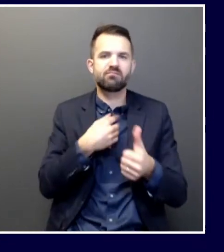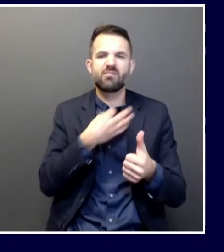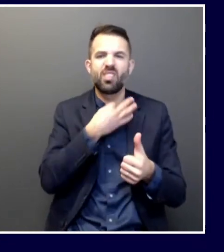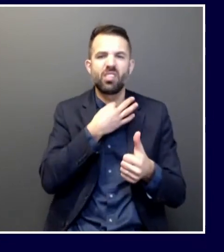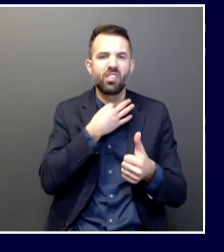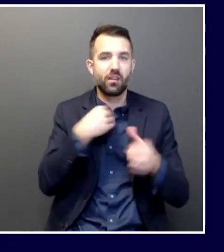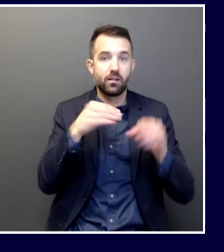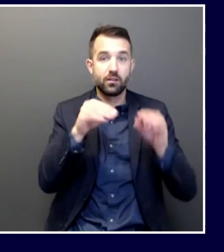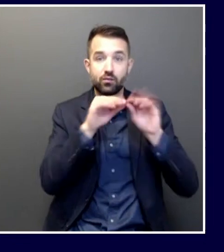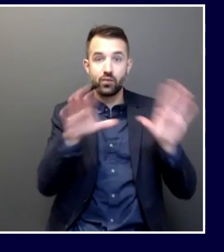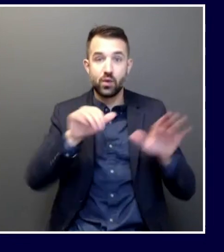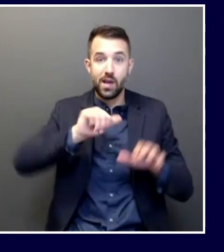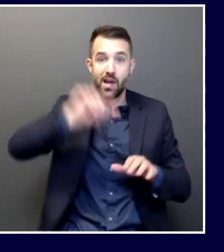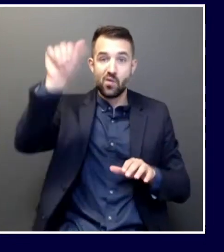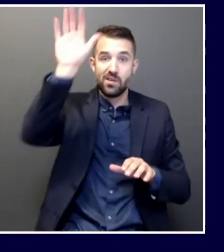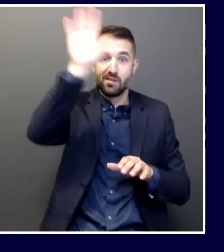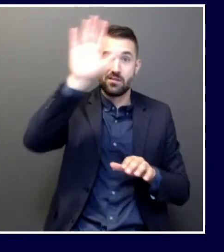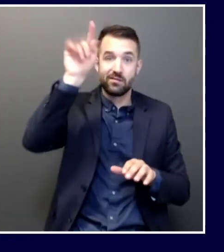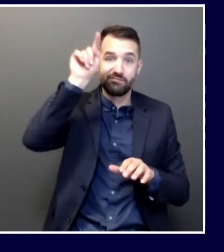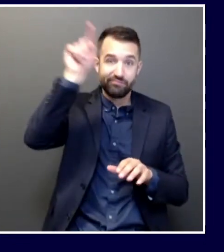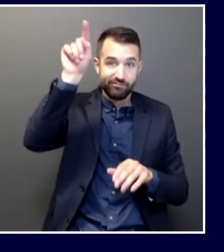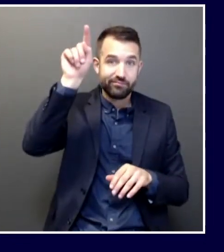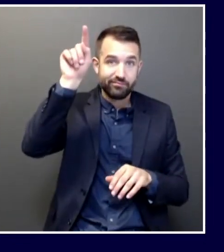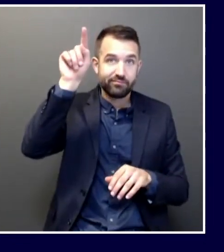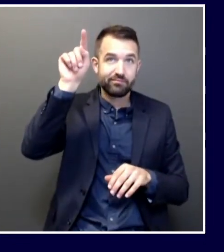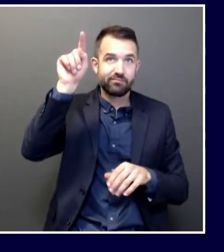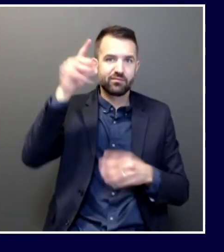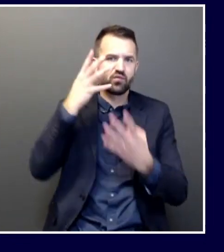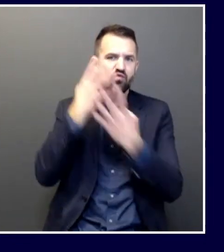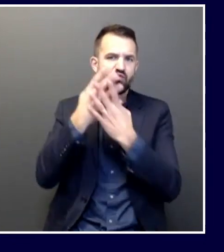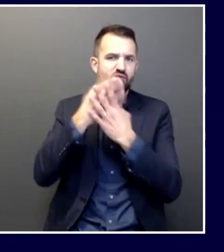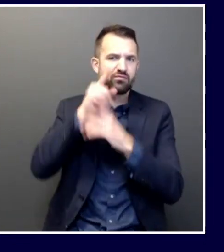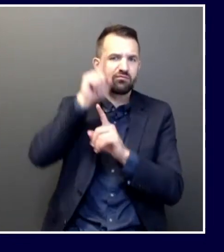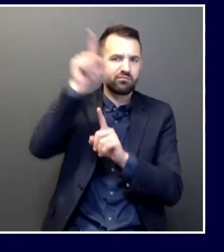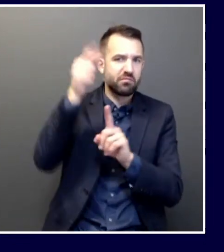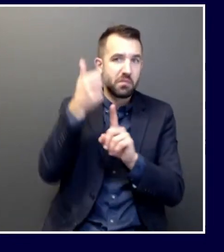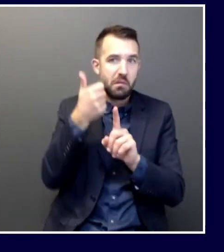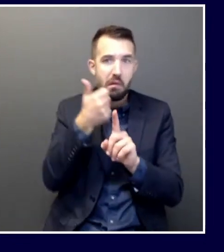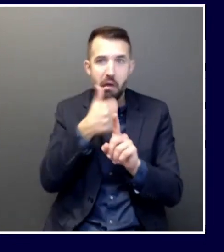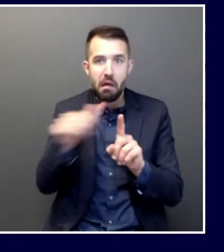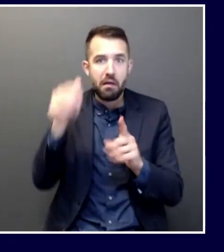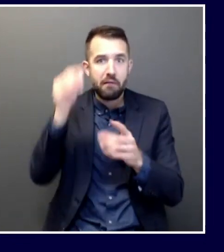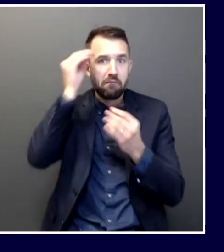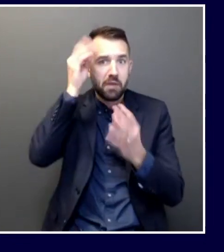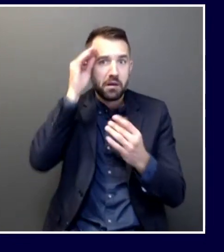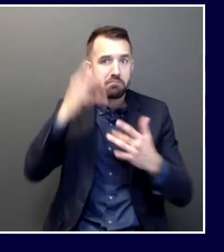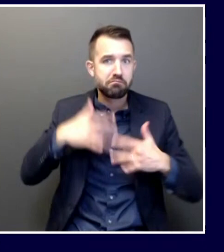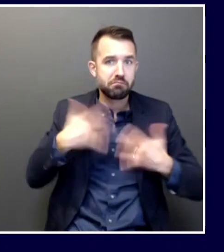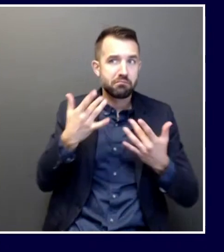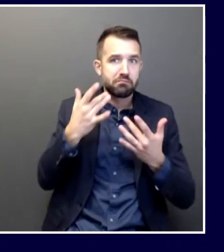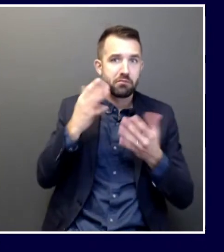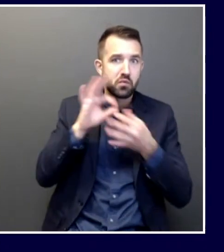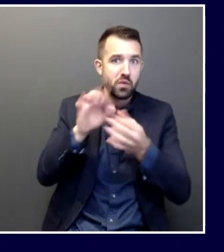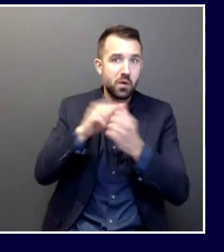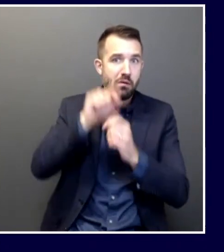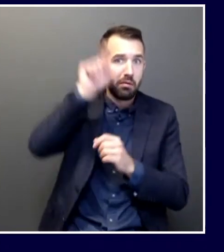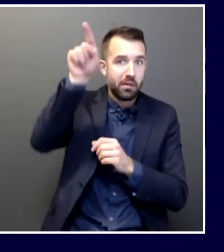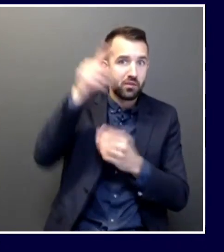Jail. I was wondering if you had any update about the conditions, and